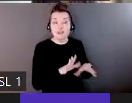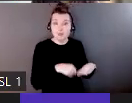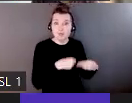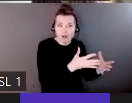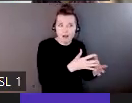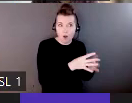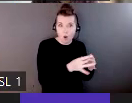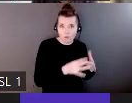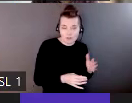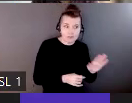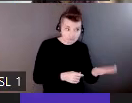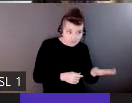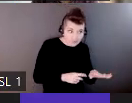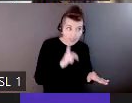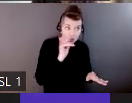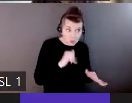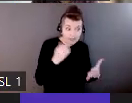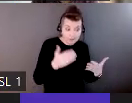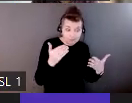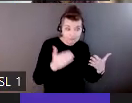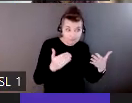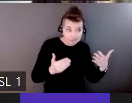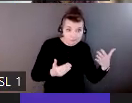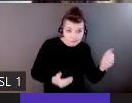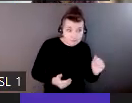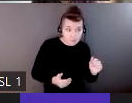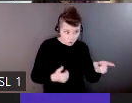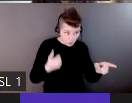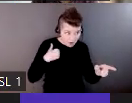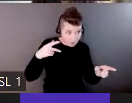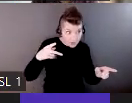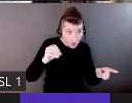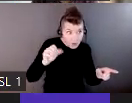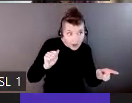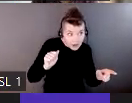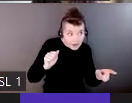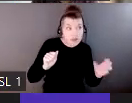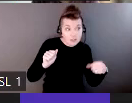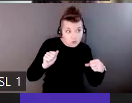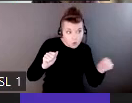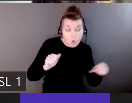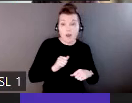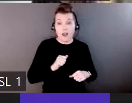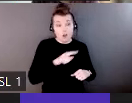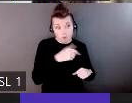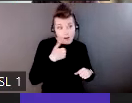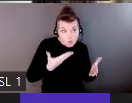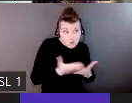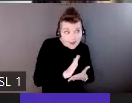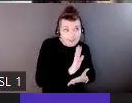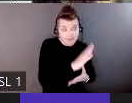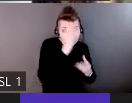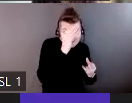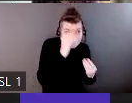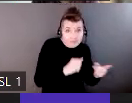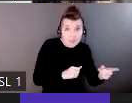it look like. Is there power of attorneys in place? We let them know that you have a right of all your information. Just because you're talking to us